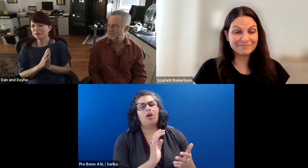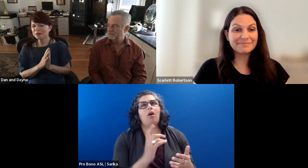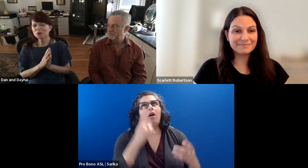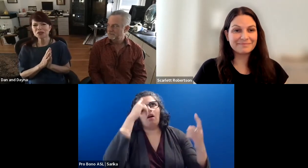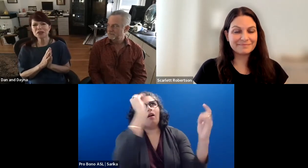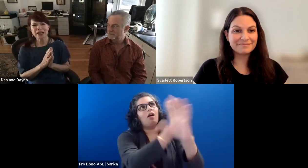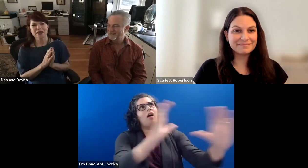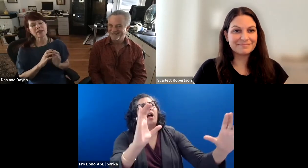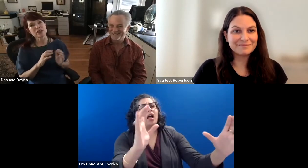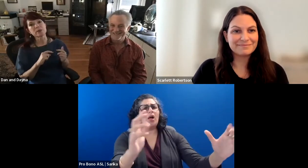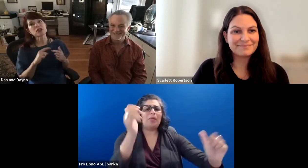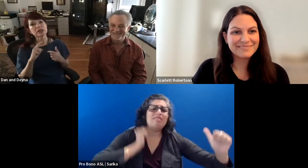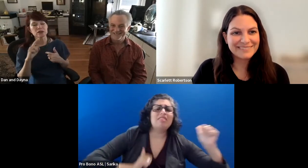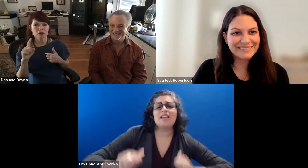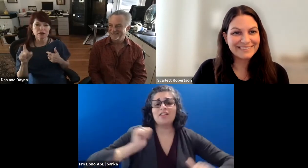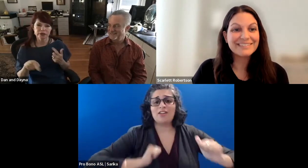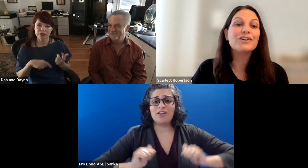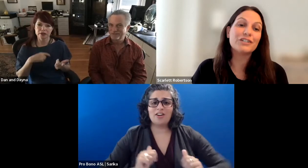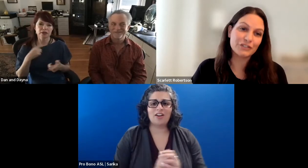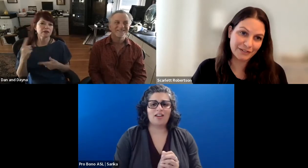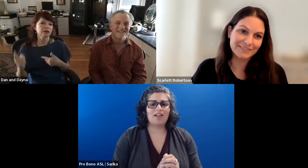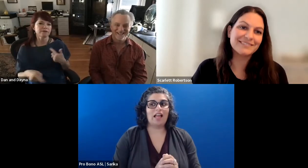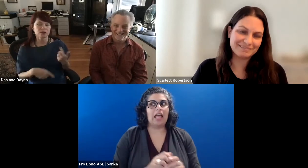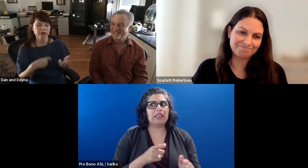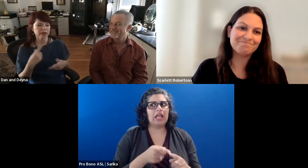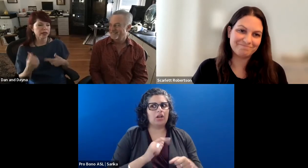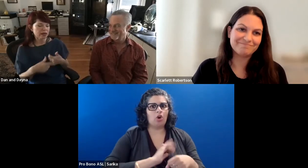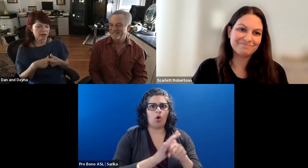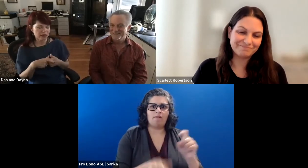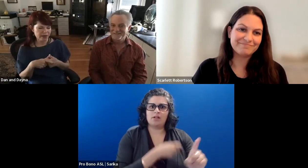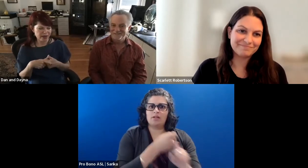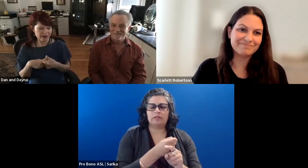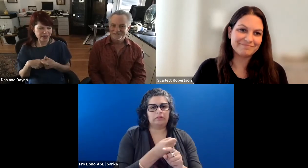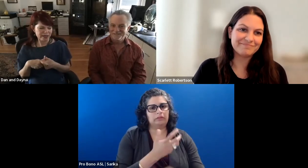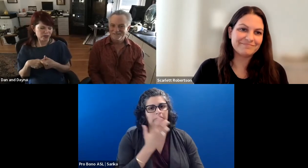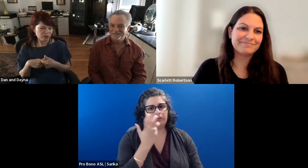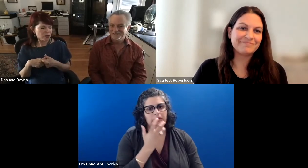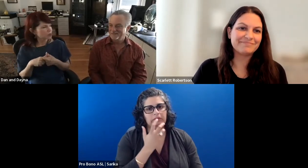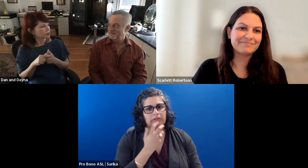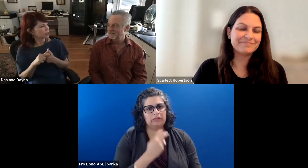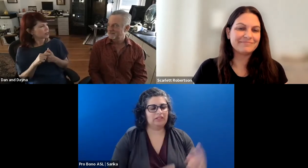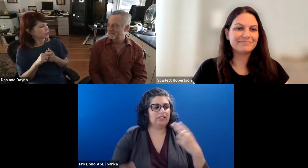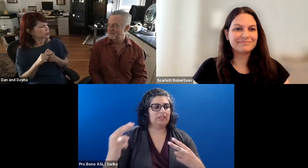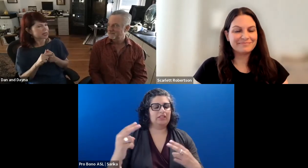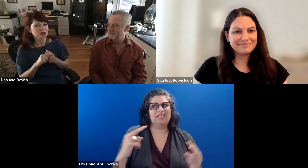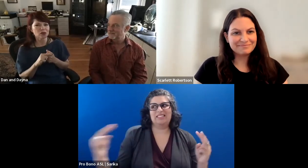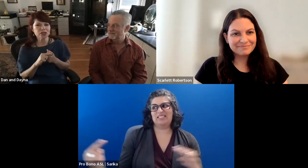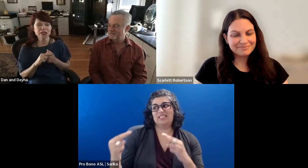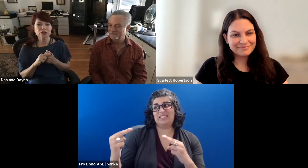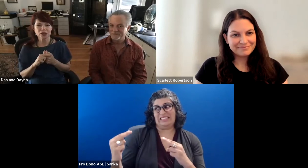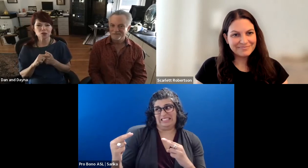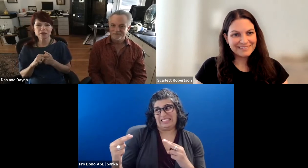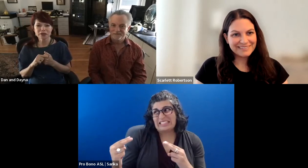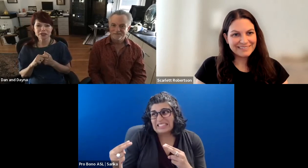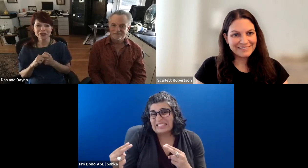and people would look at us, and then especially as COVID started unfolding, and at certain points we would look at each other and say, you know, are we